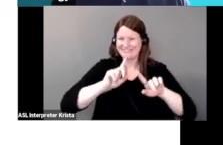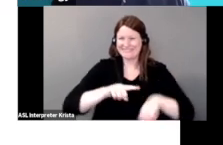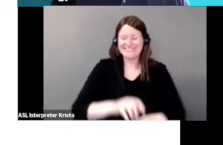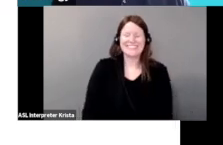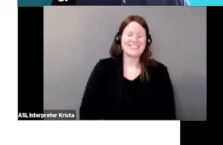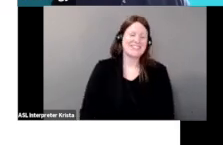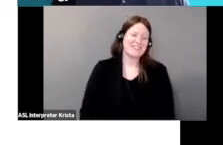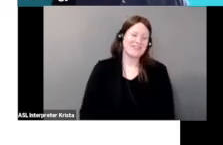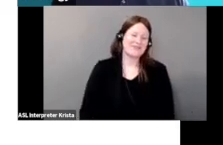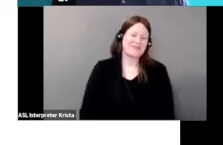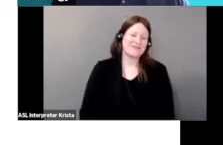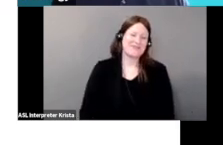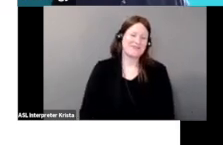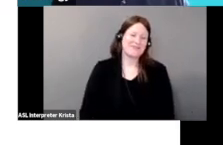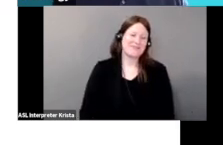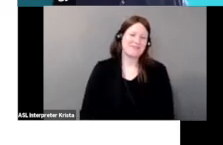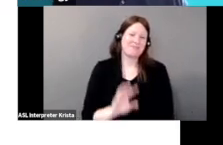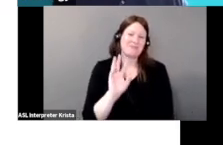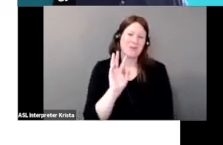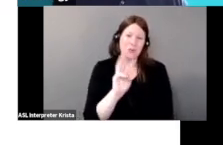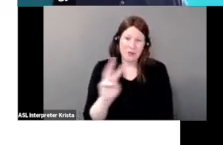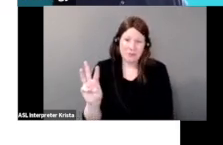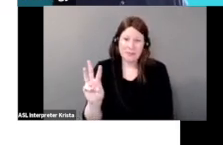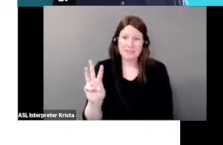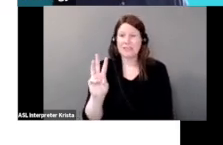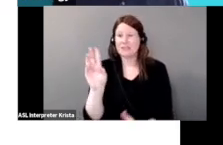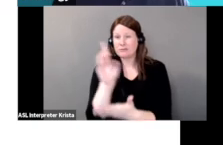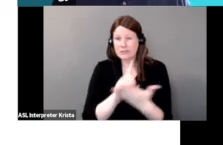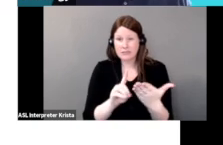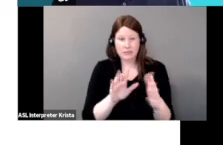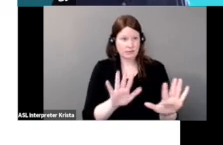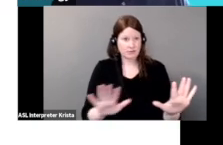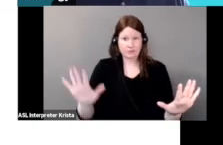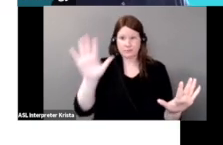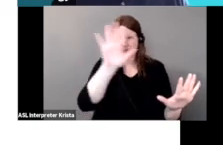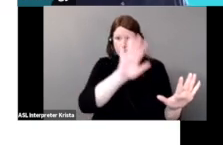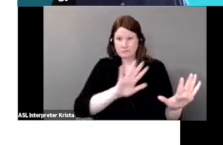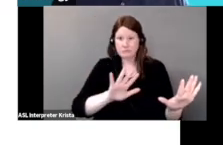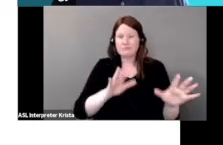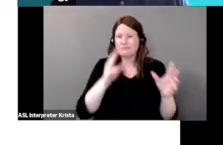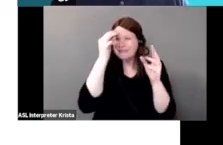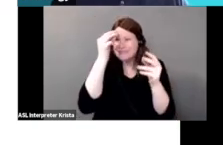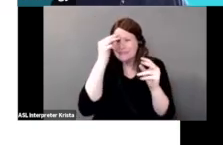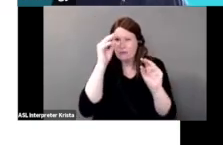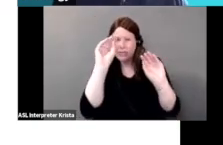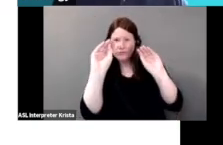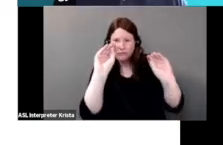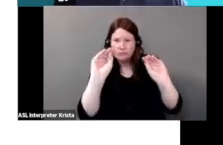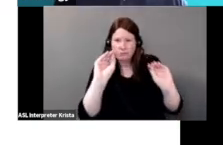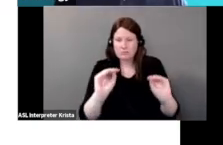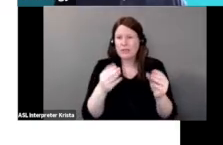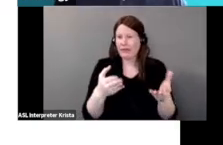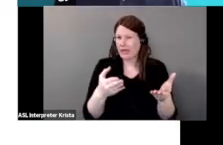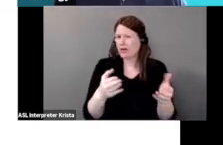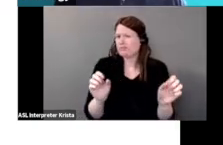The actual layout of a website and the content within it are subject to copyright. So as I was saying, it's